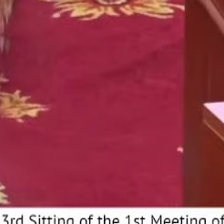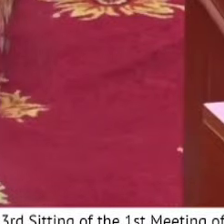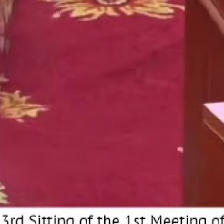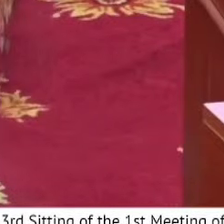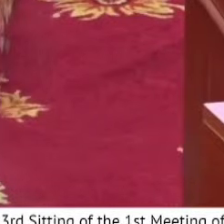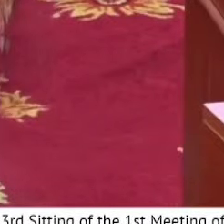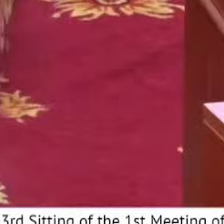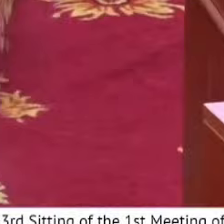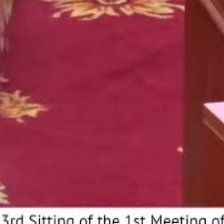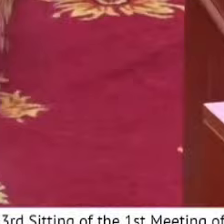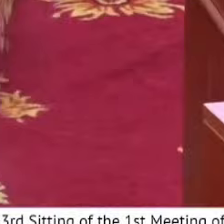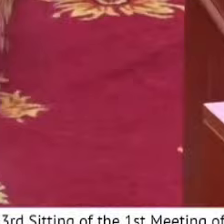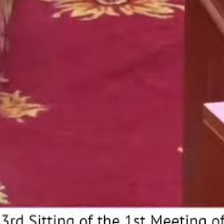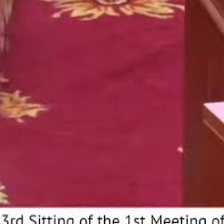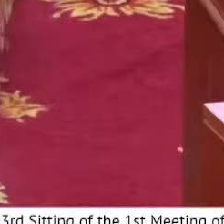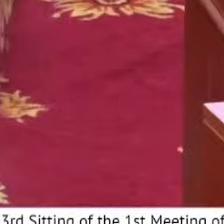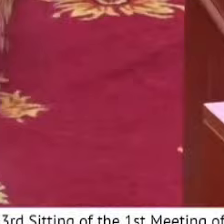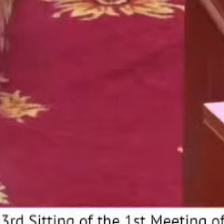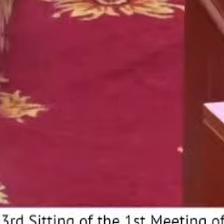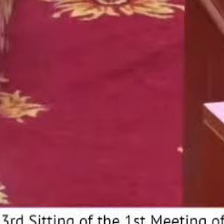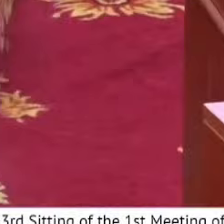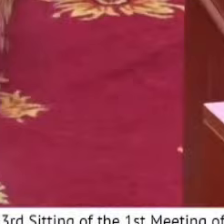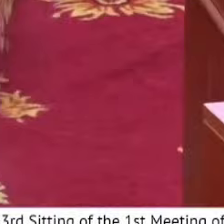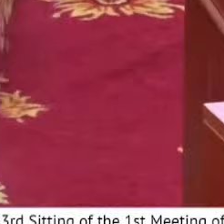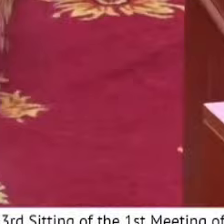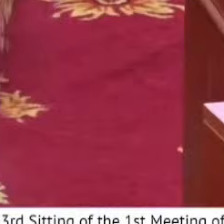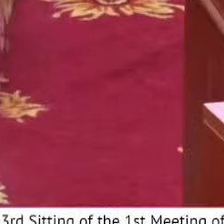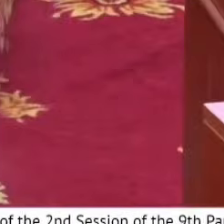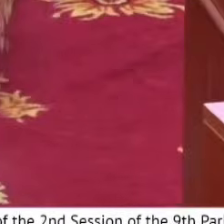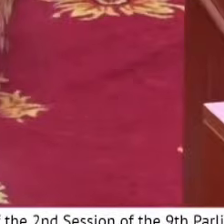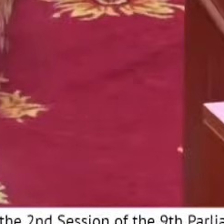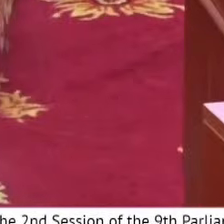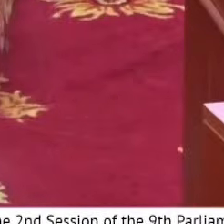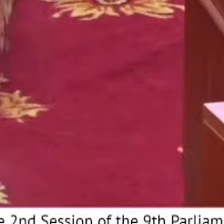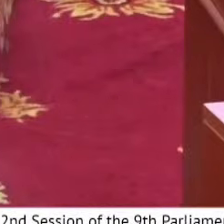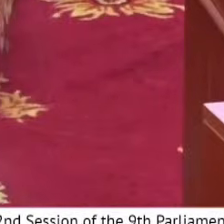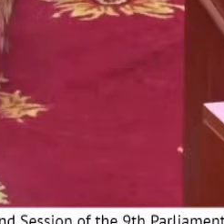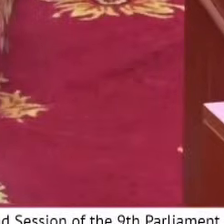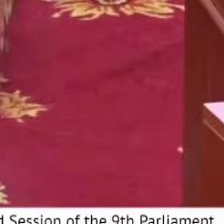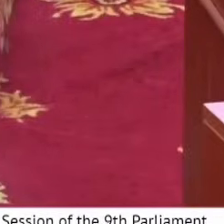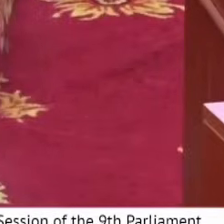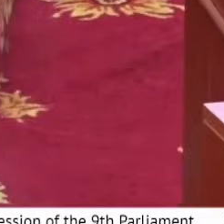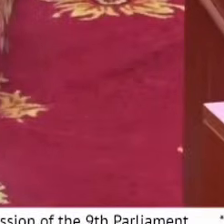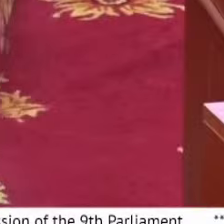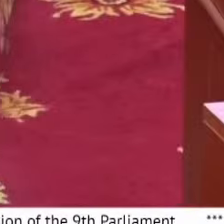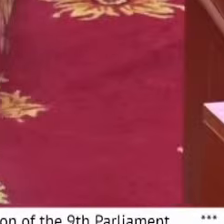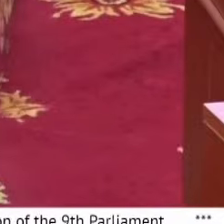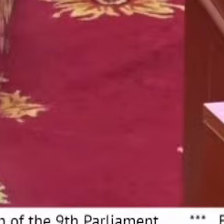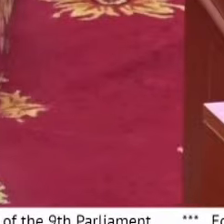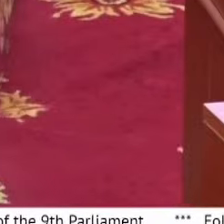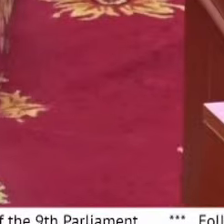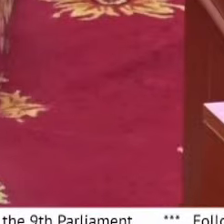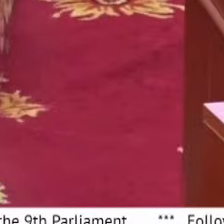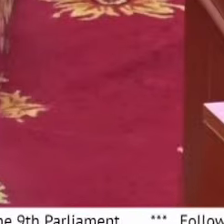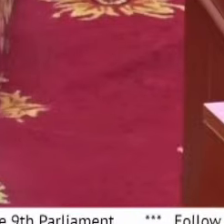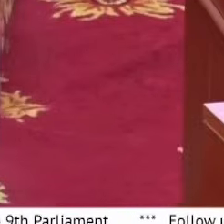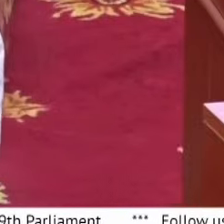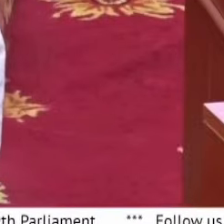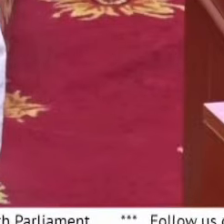the Ghana Carbon Registry in 2025. Mr. Speaker, the table